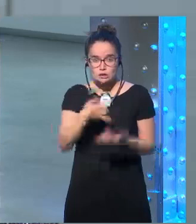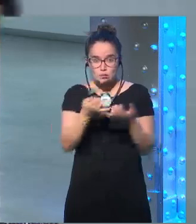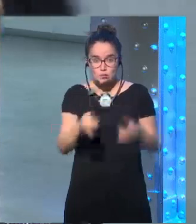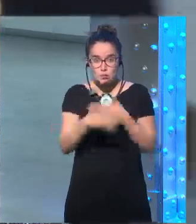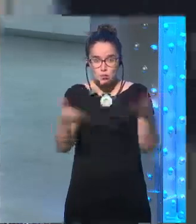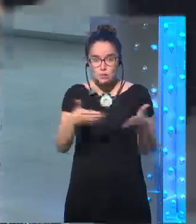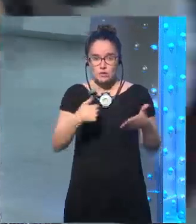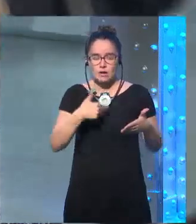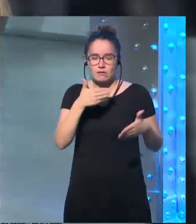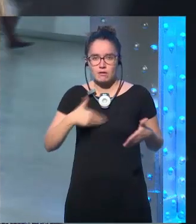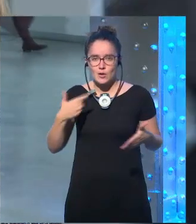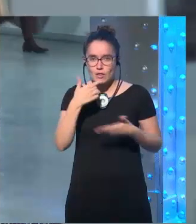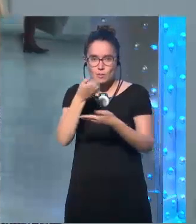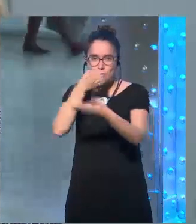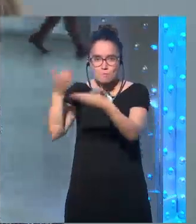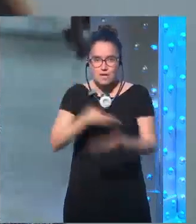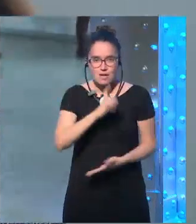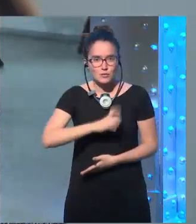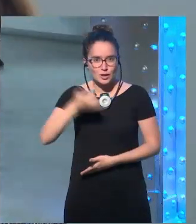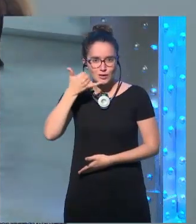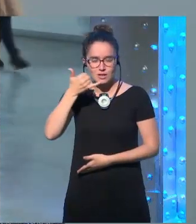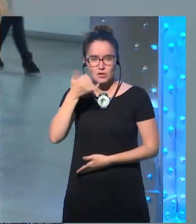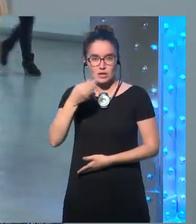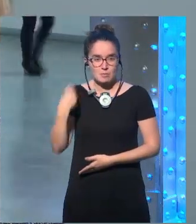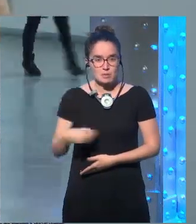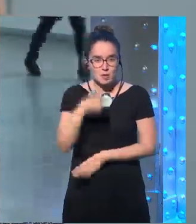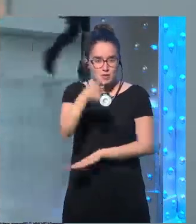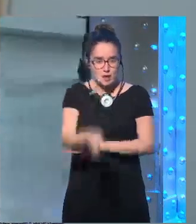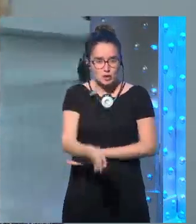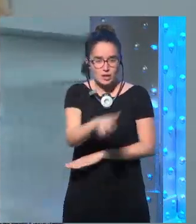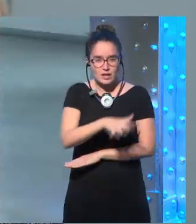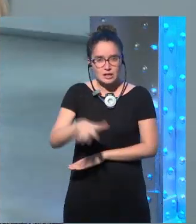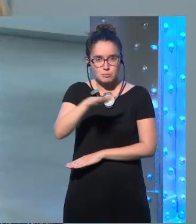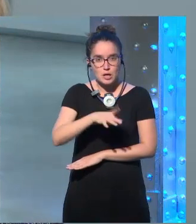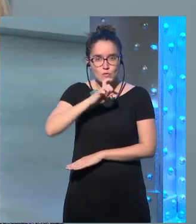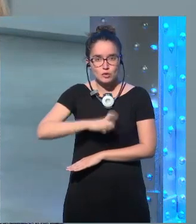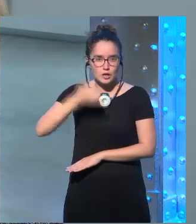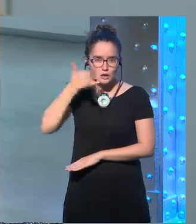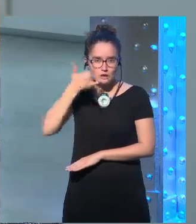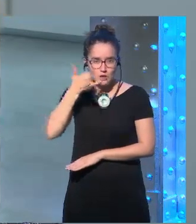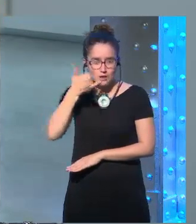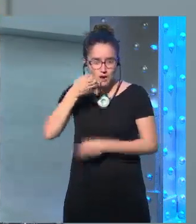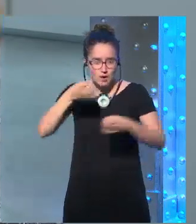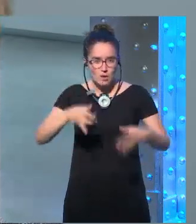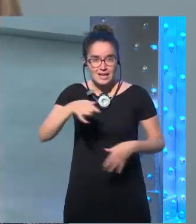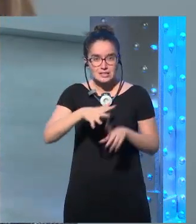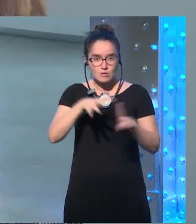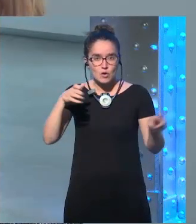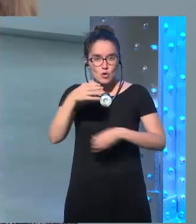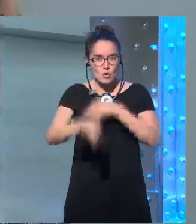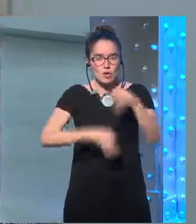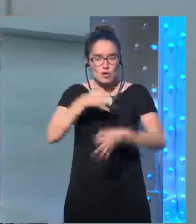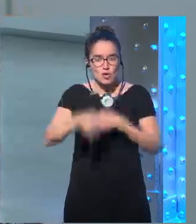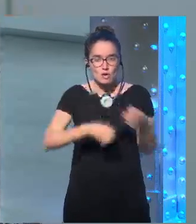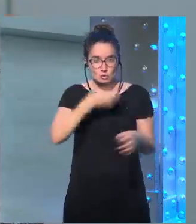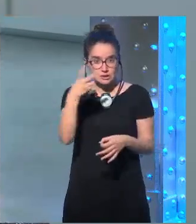widespread circulation in Spain. So I would like to welcome you to the headquarters of Telefónica Foundation and to